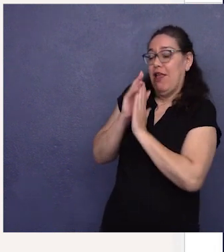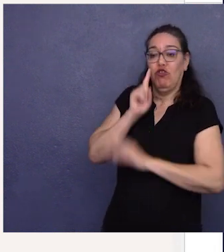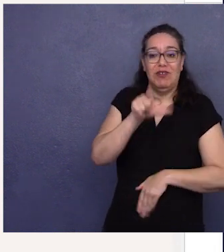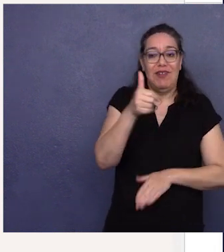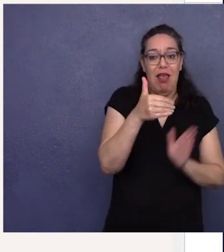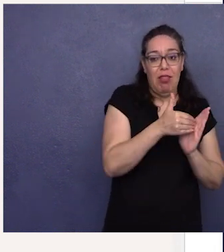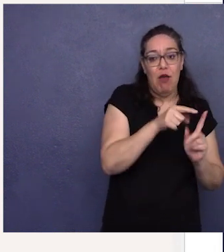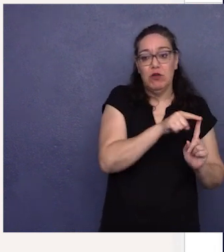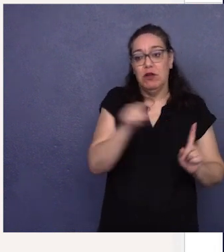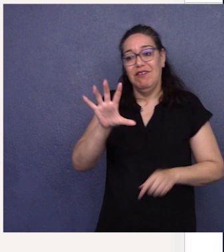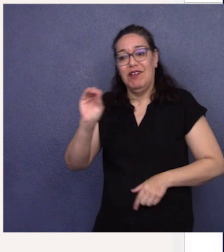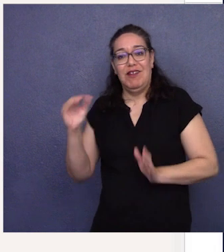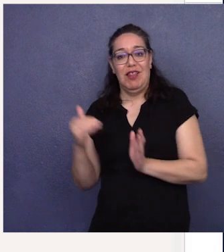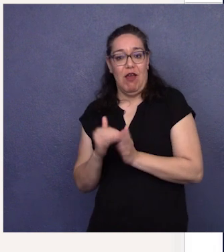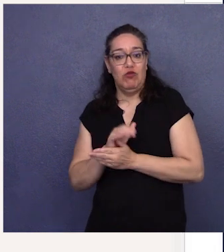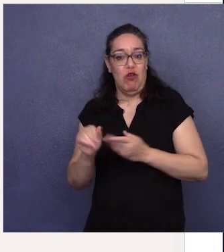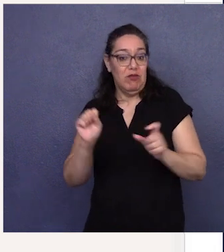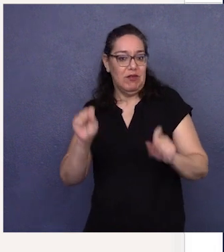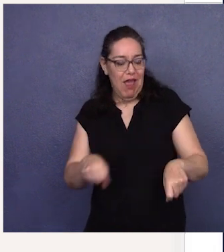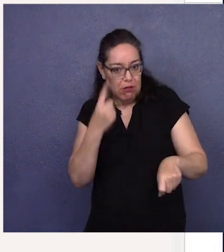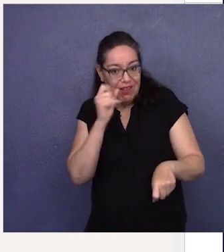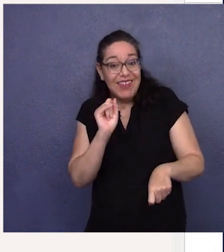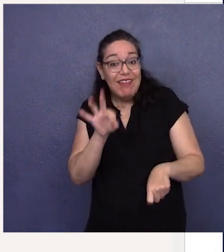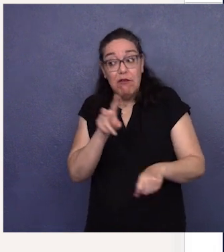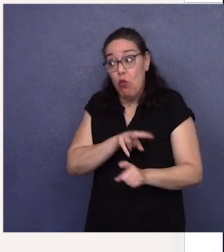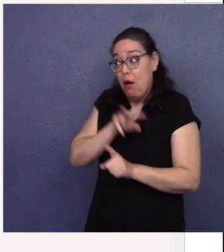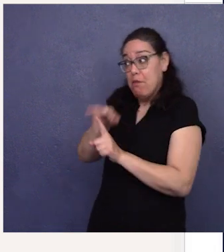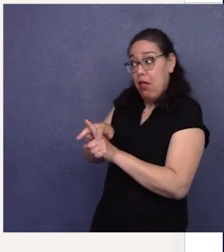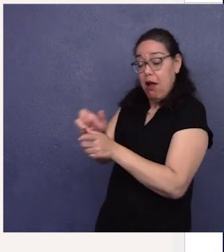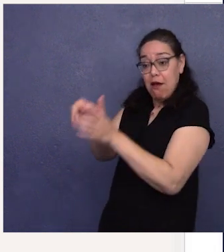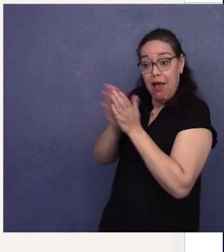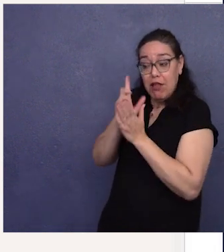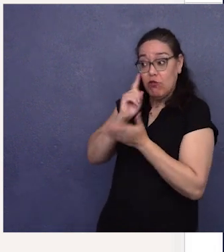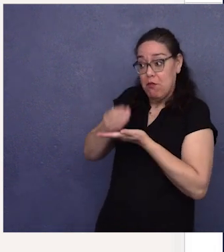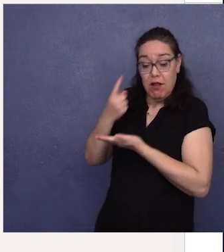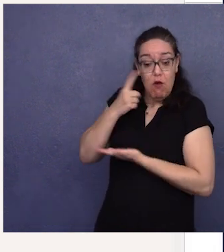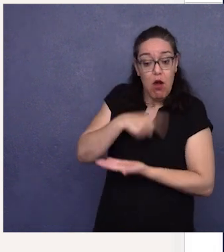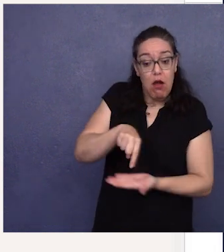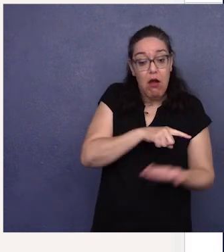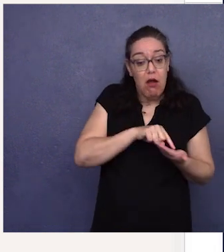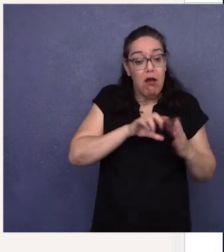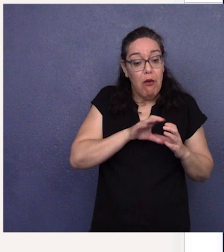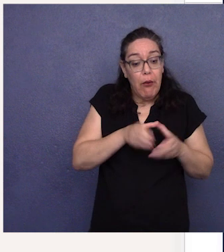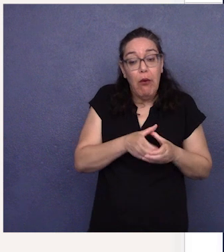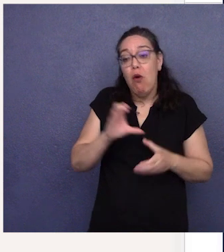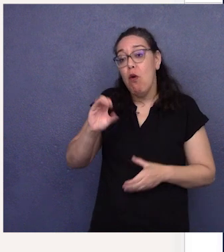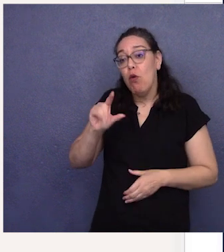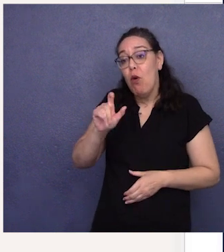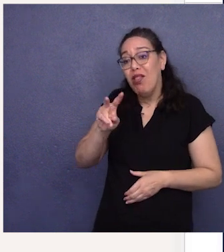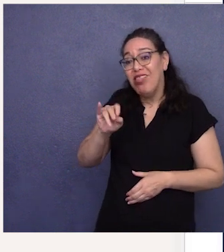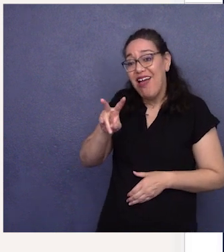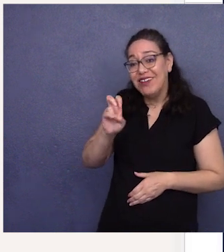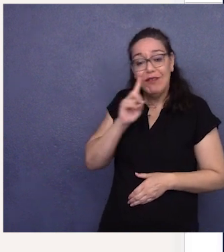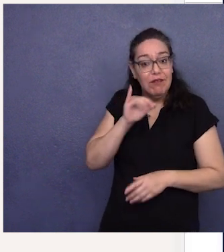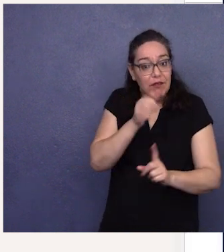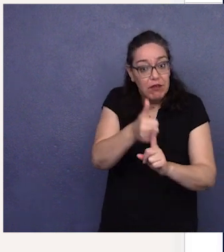to $50,000. If you are applying as a collective, so if you as an